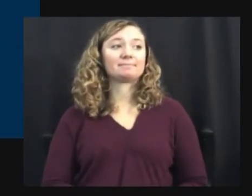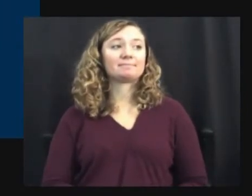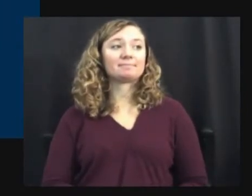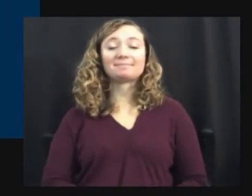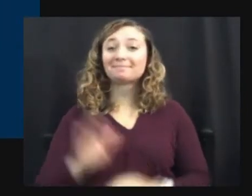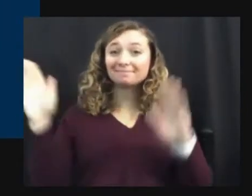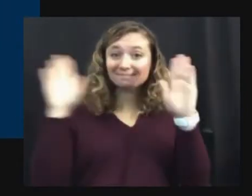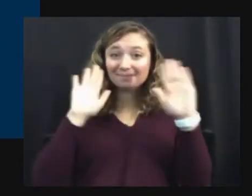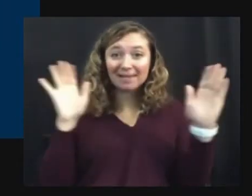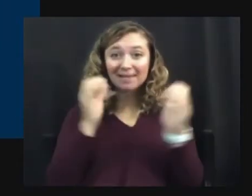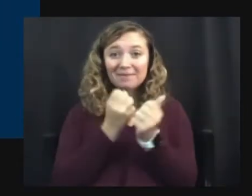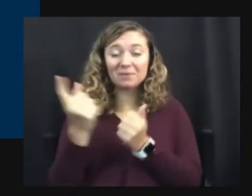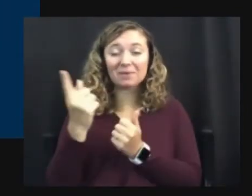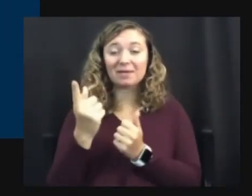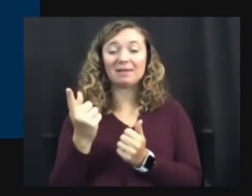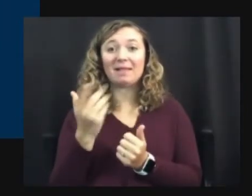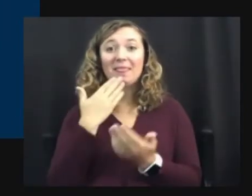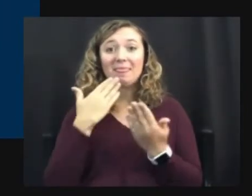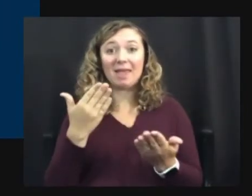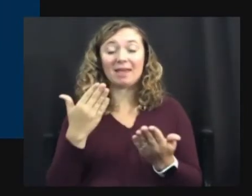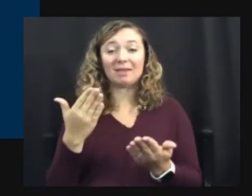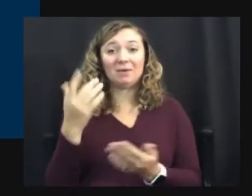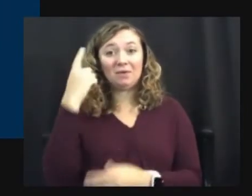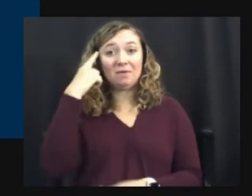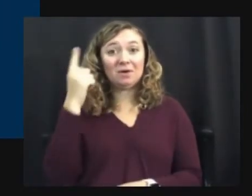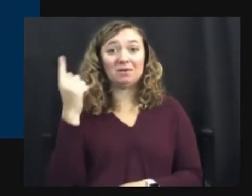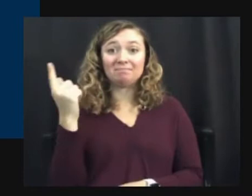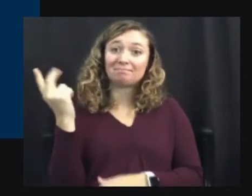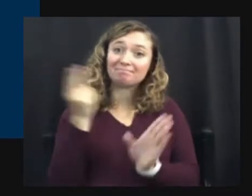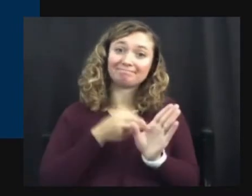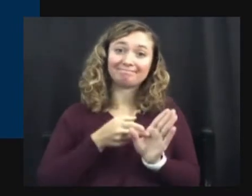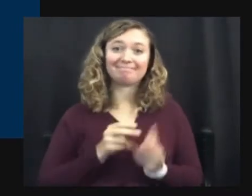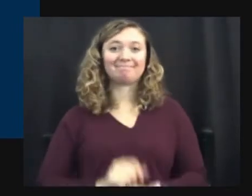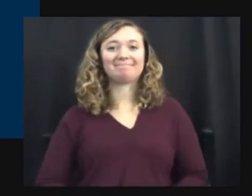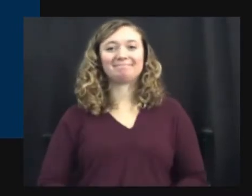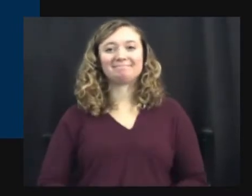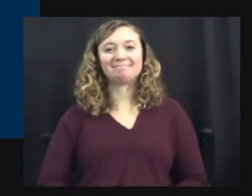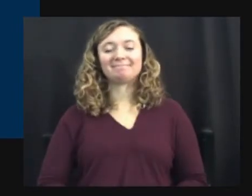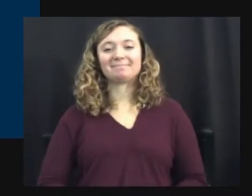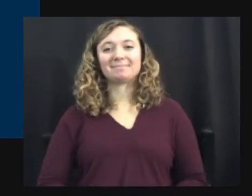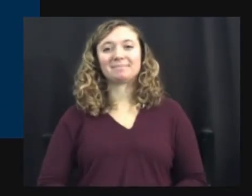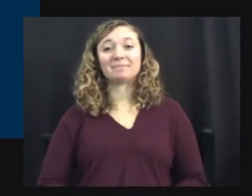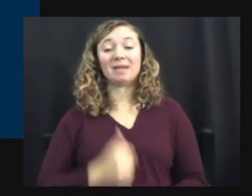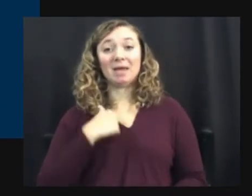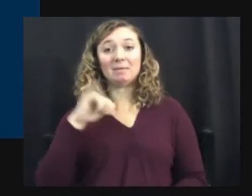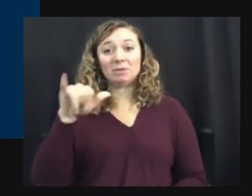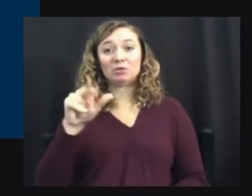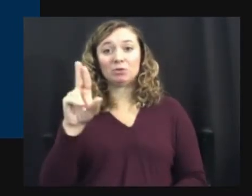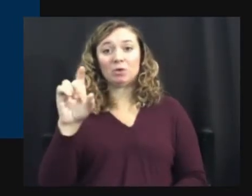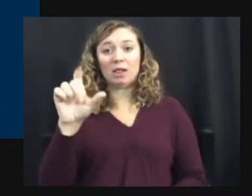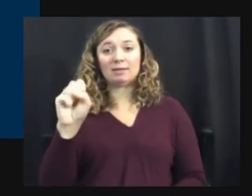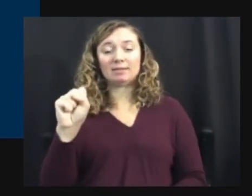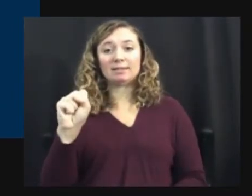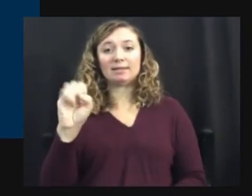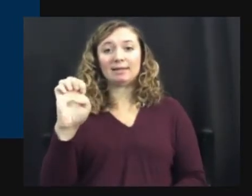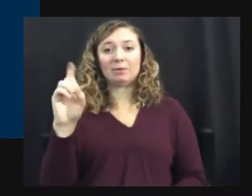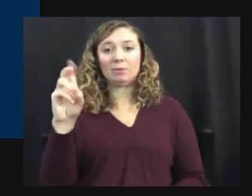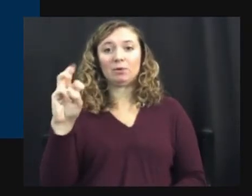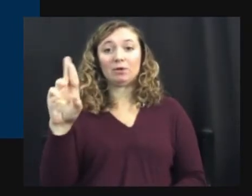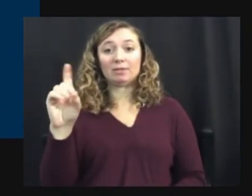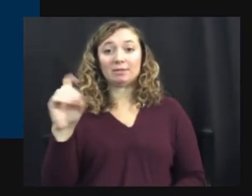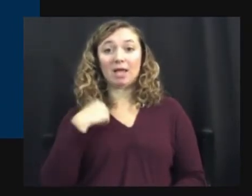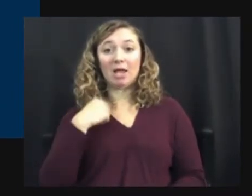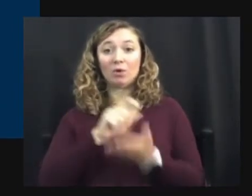Hi, everyone. Thank you so much for being here. I am Jules Edwards. I write